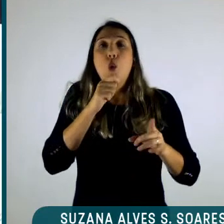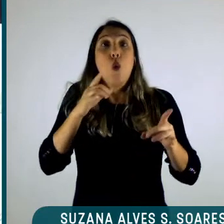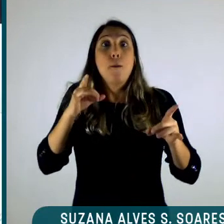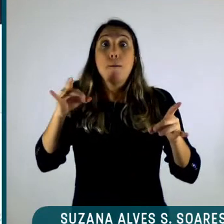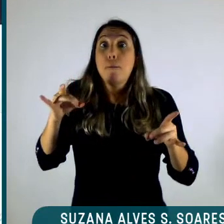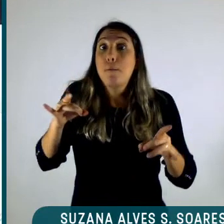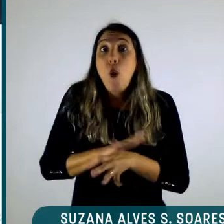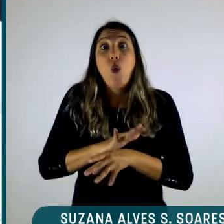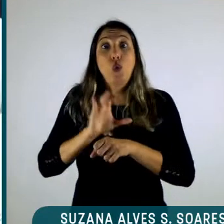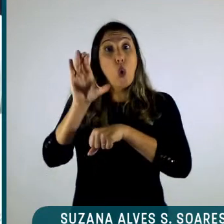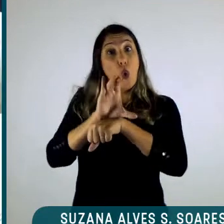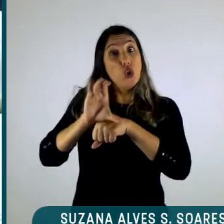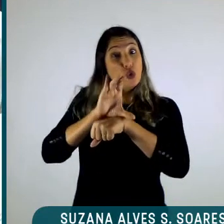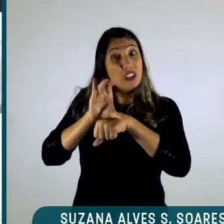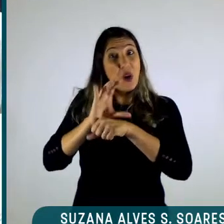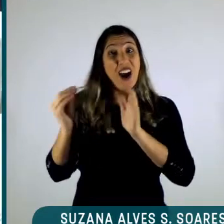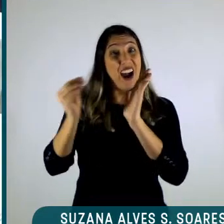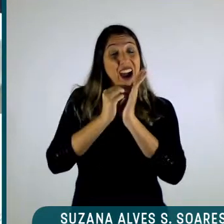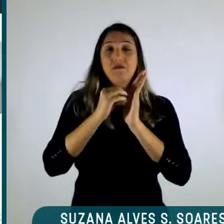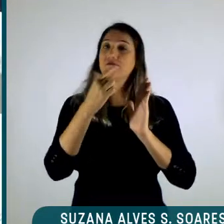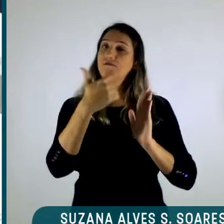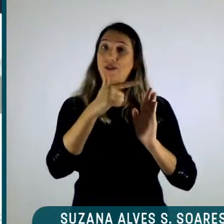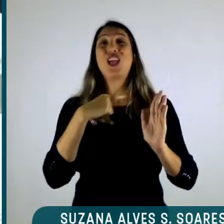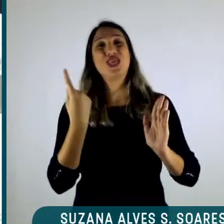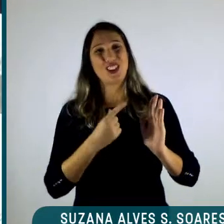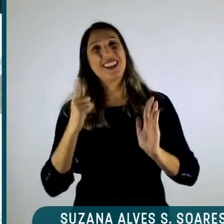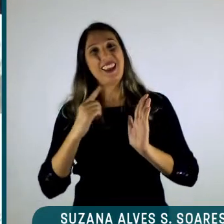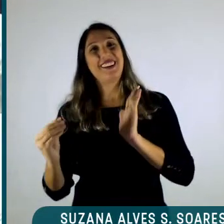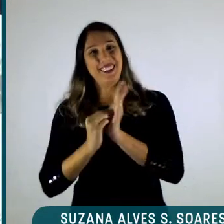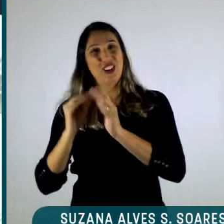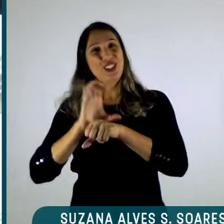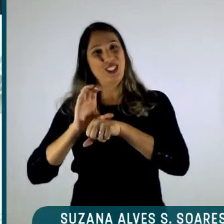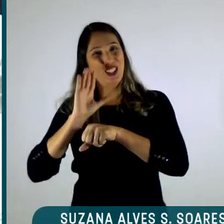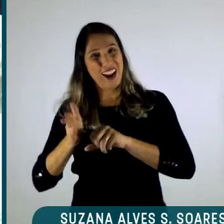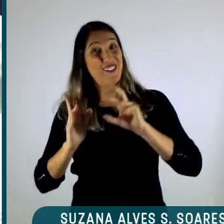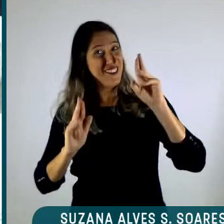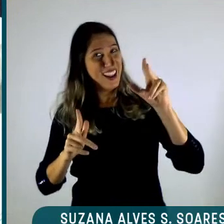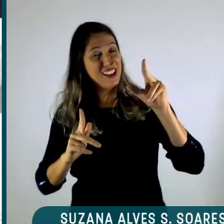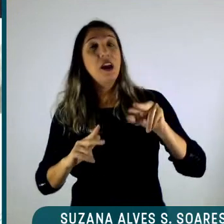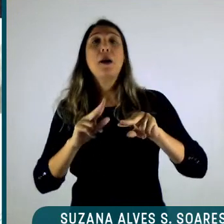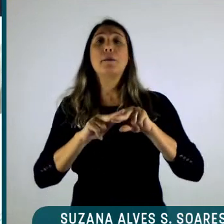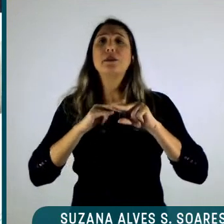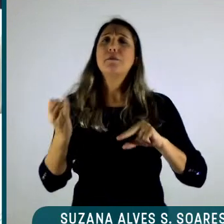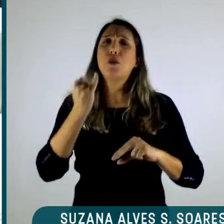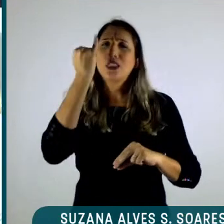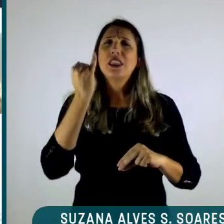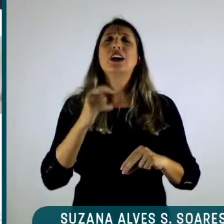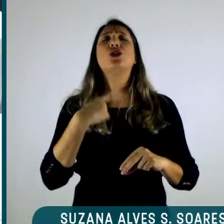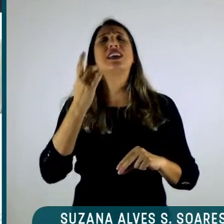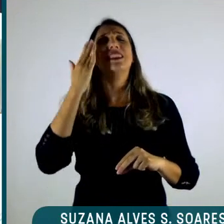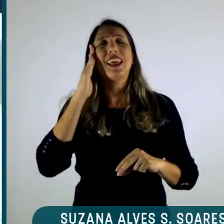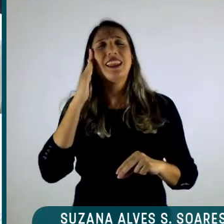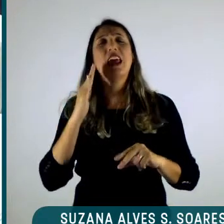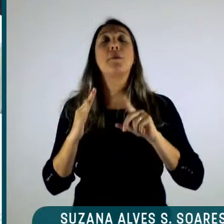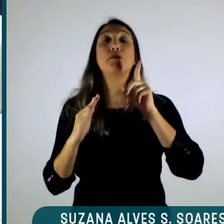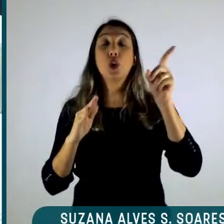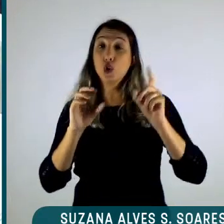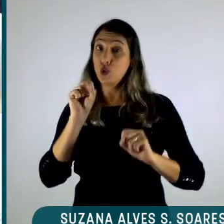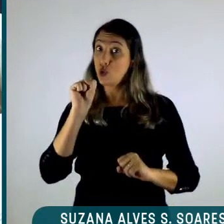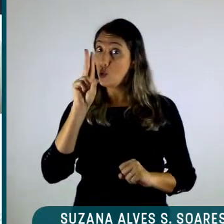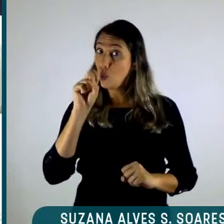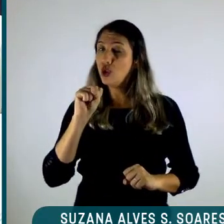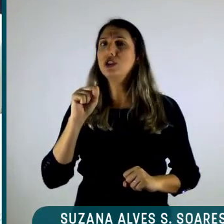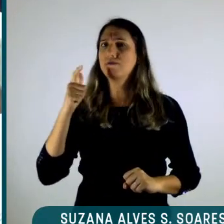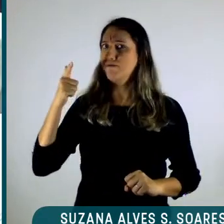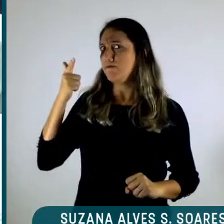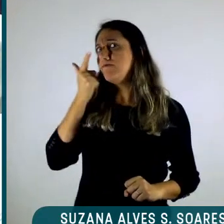topic, but they haven't decided within the constitution as we did. So it's very important for us to